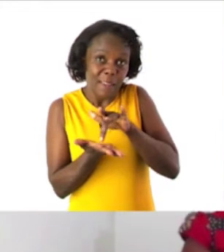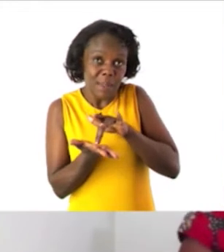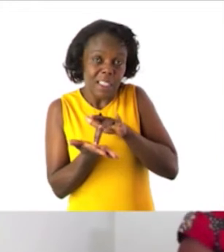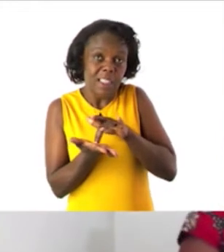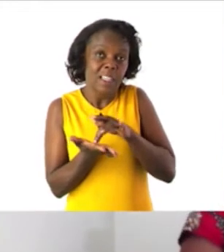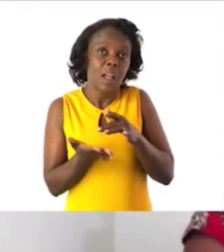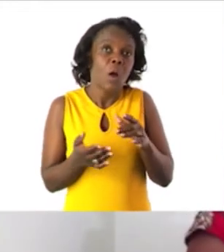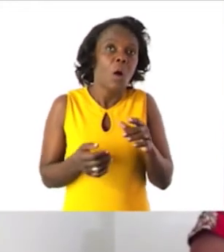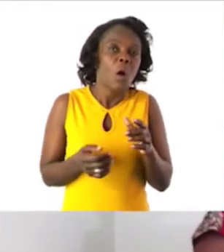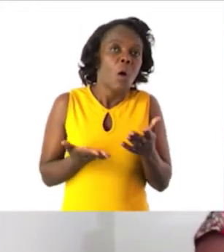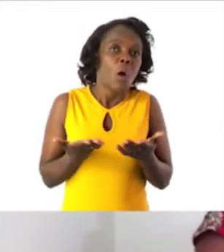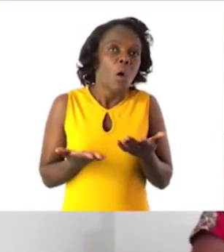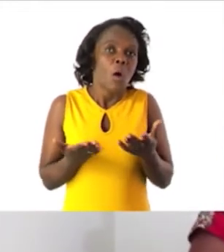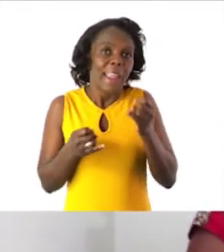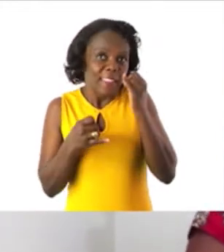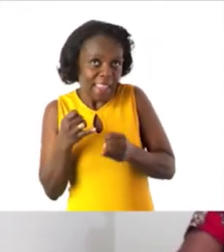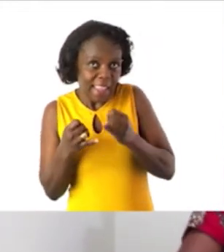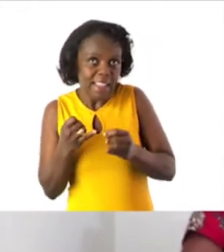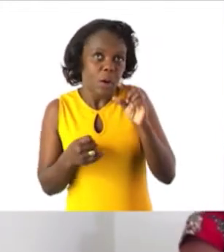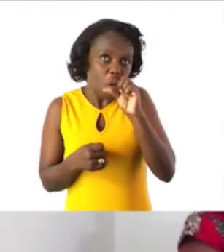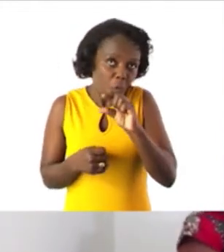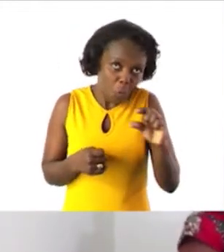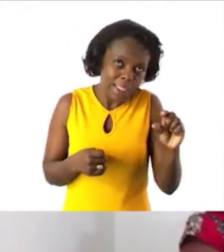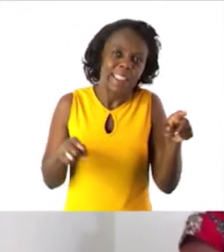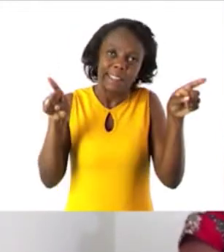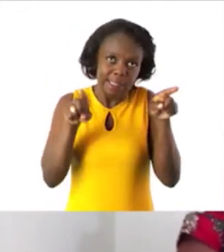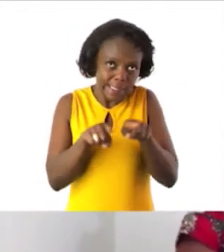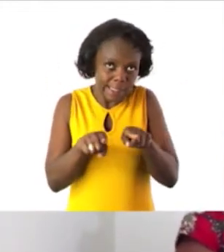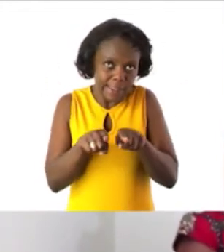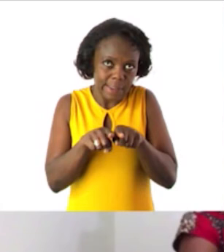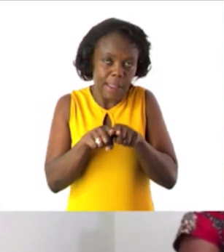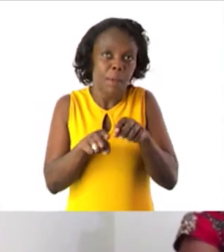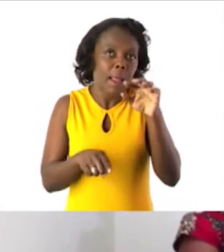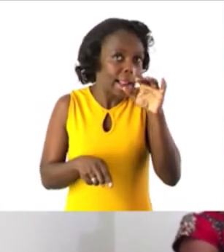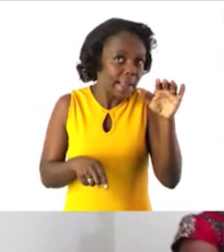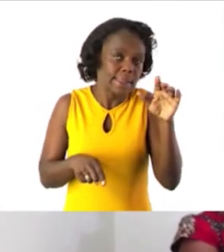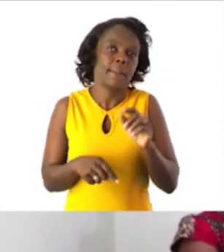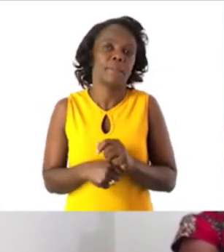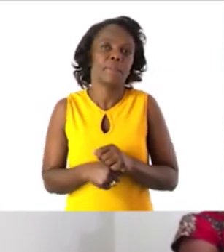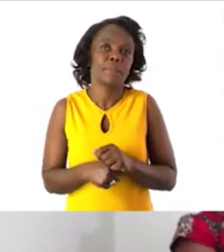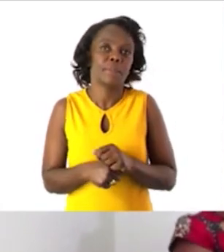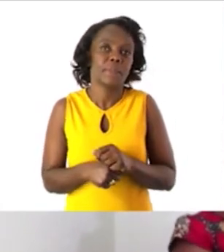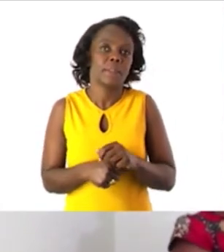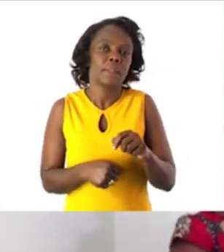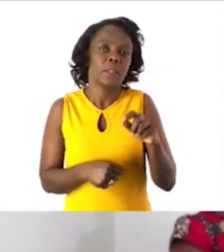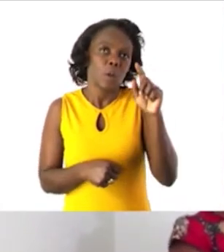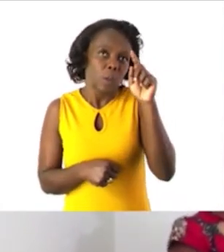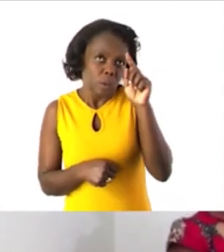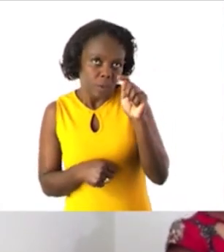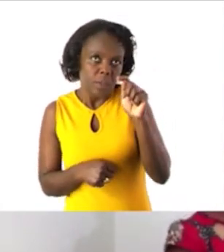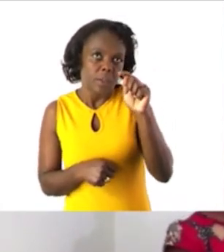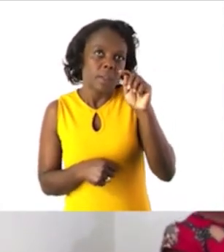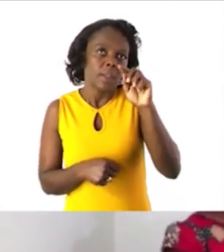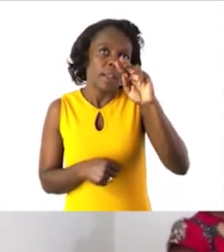end. It's still the same sound. So how do we pronounce that sound? We take our tongues out. Let's try